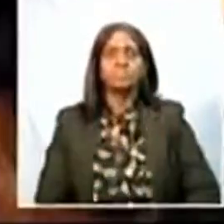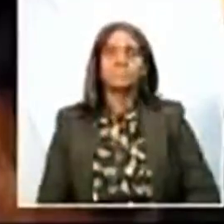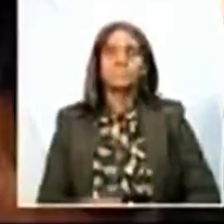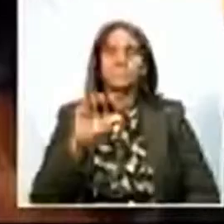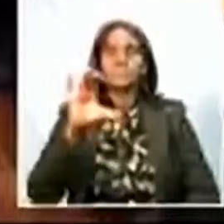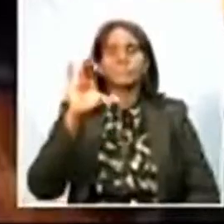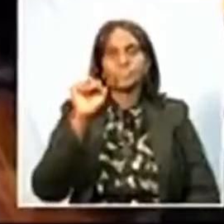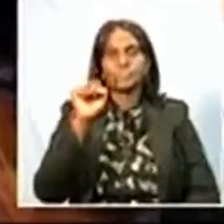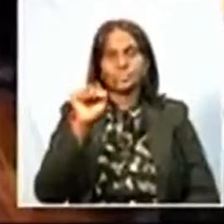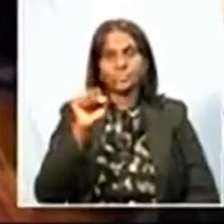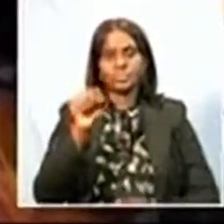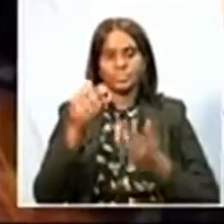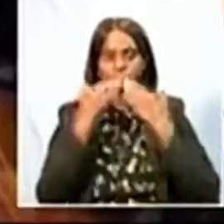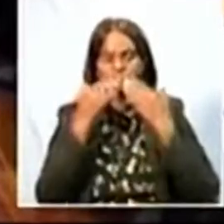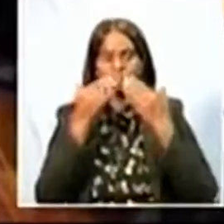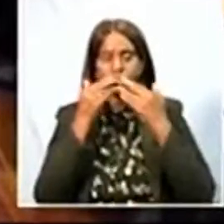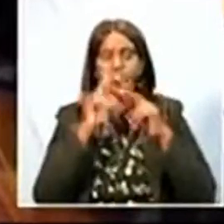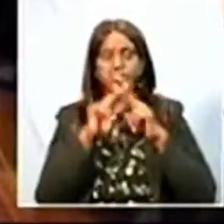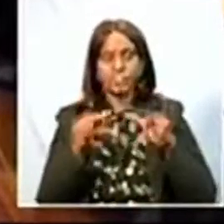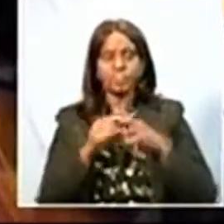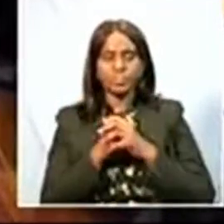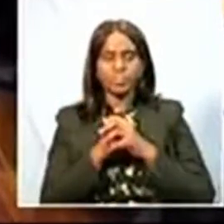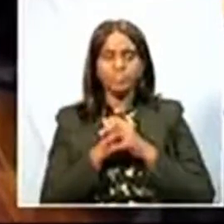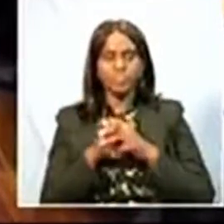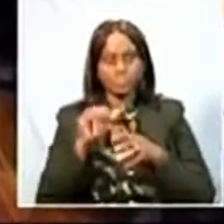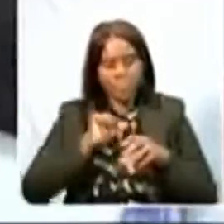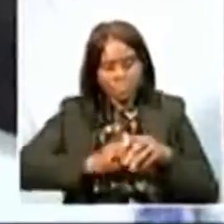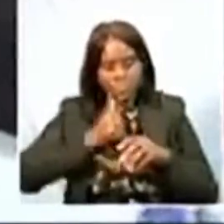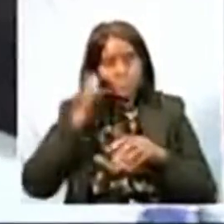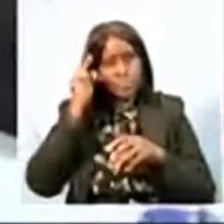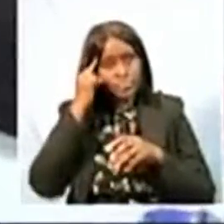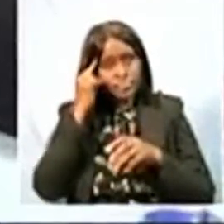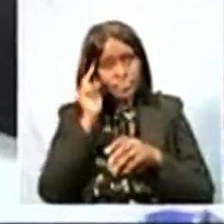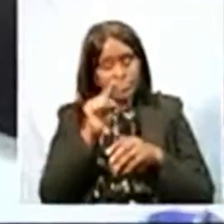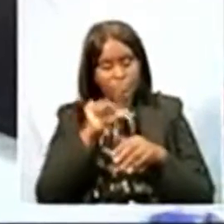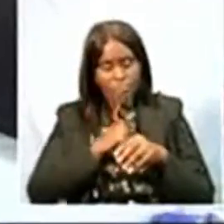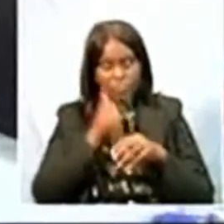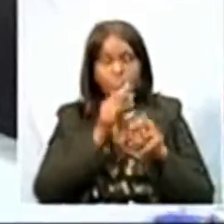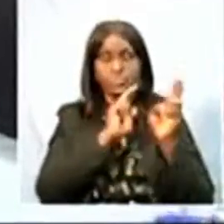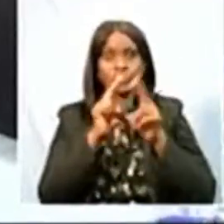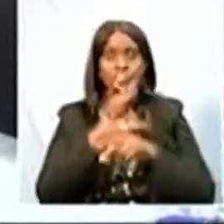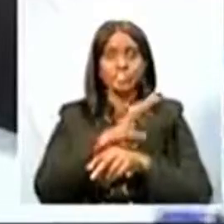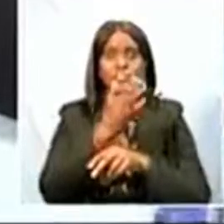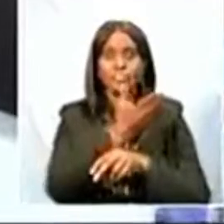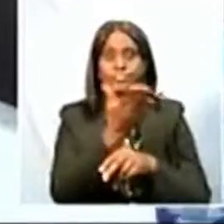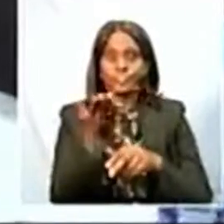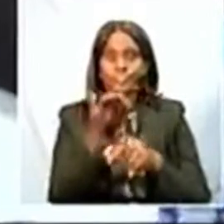Council Secretary. Thank you, Chair. Our thinking was, as we are responding